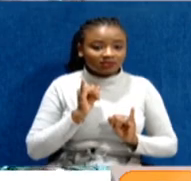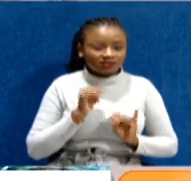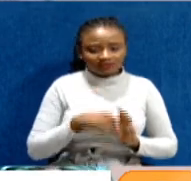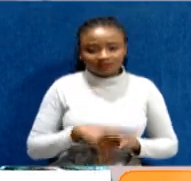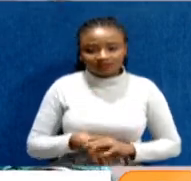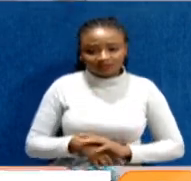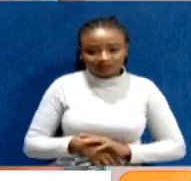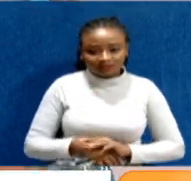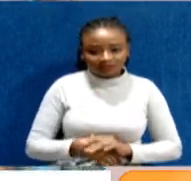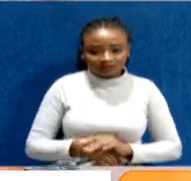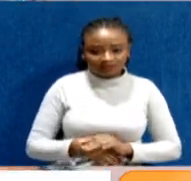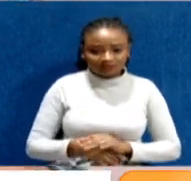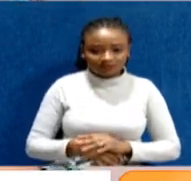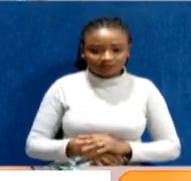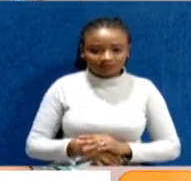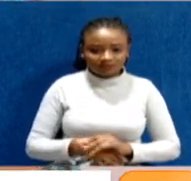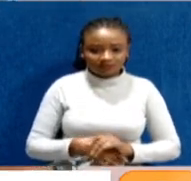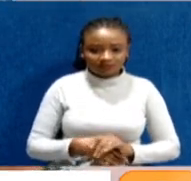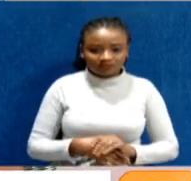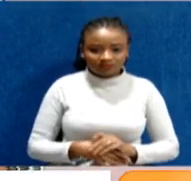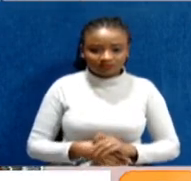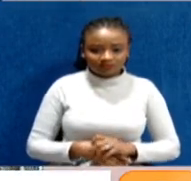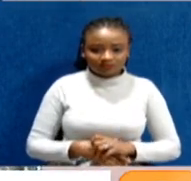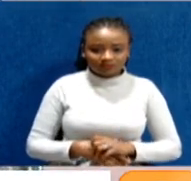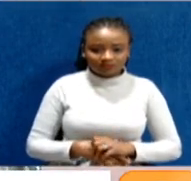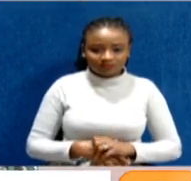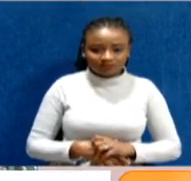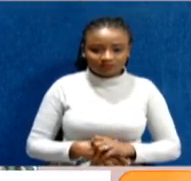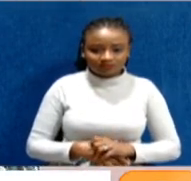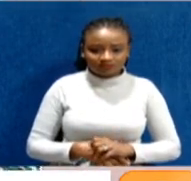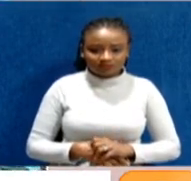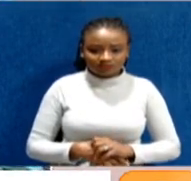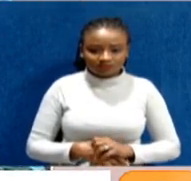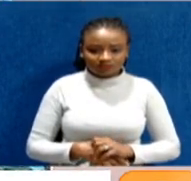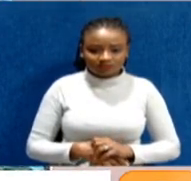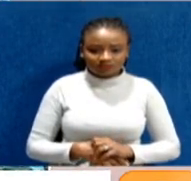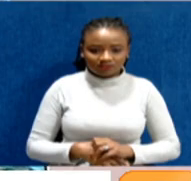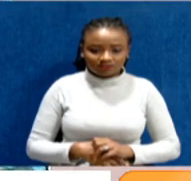to be representing, for you to be talking today. Yeah. So if it is half